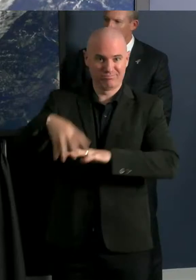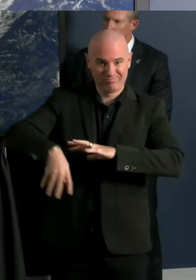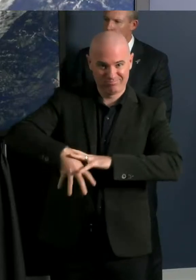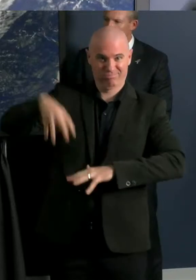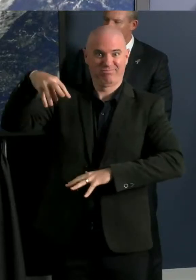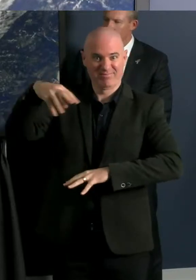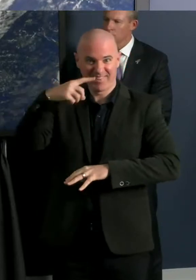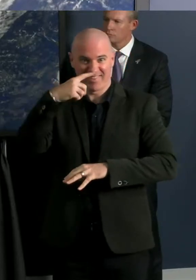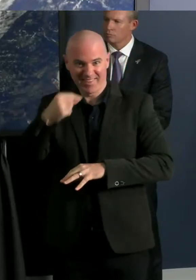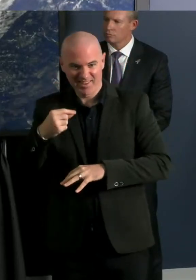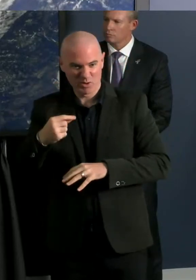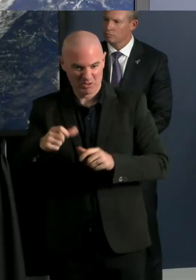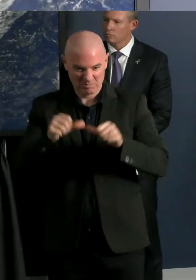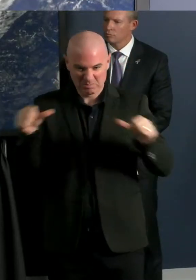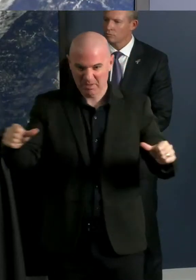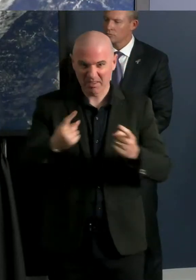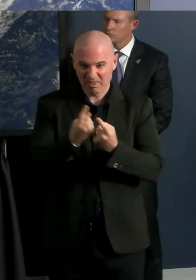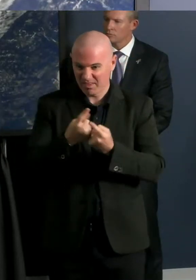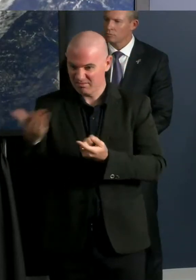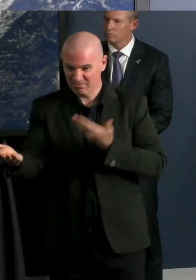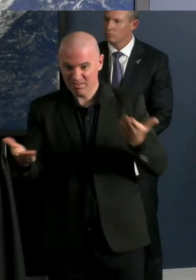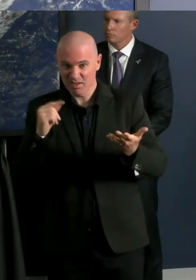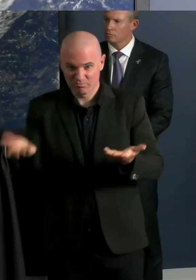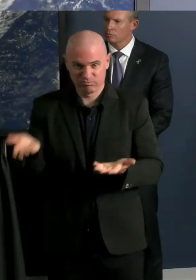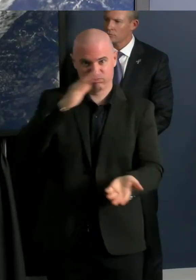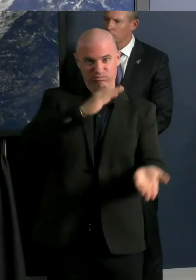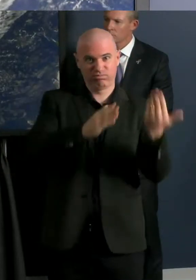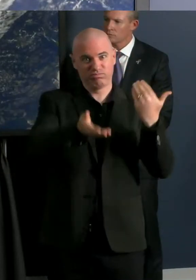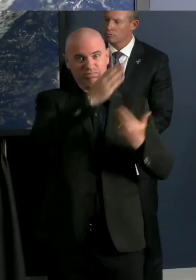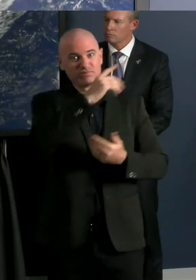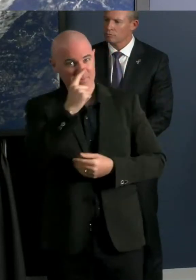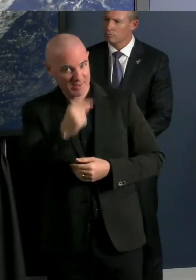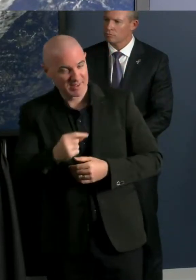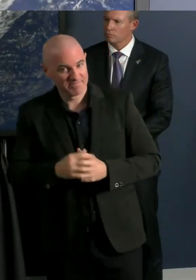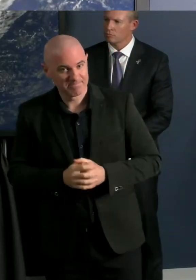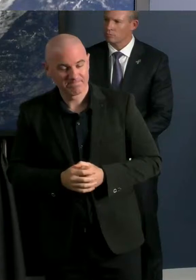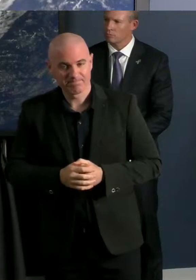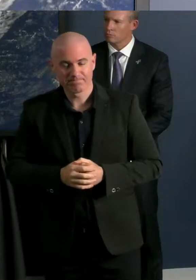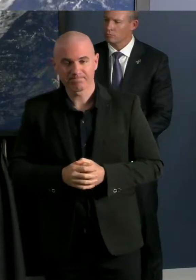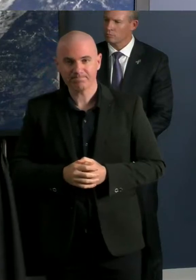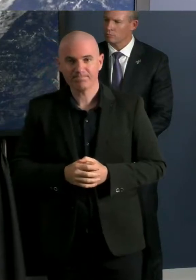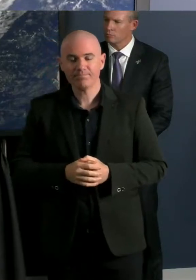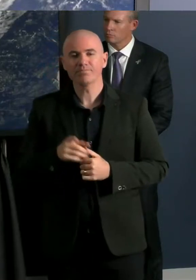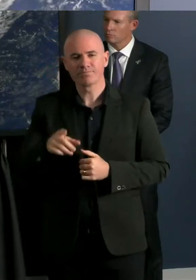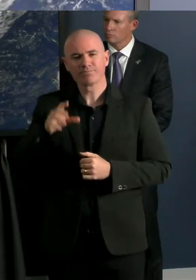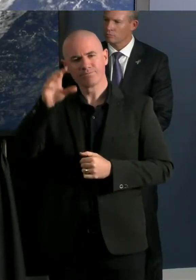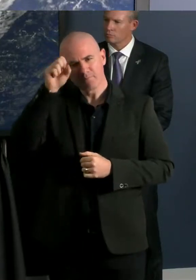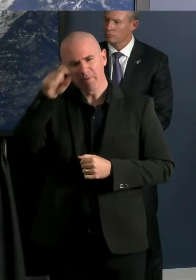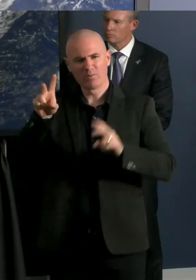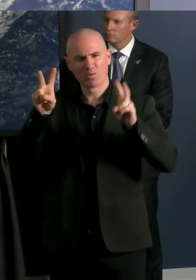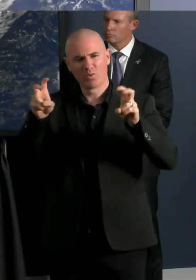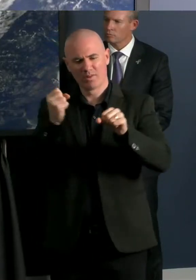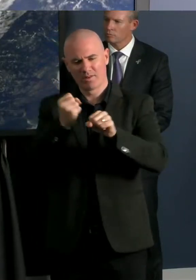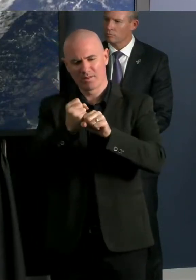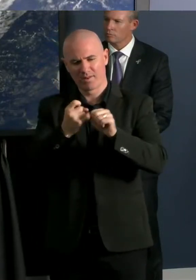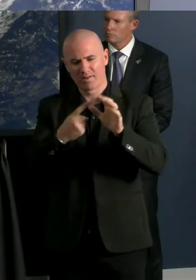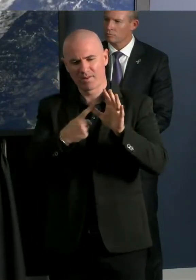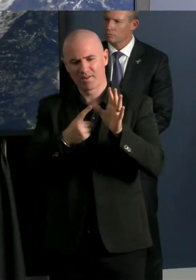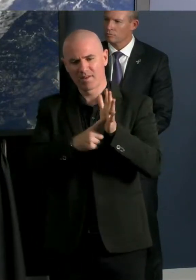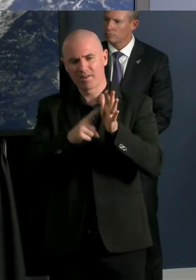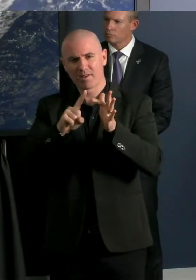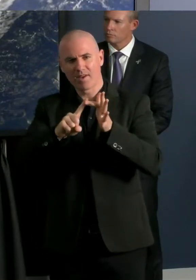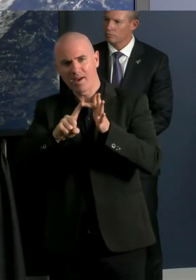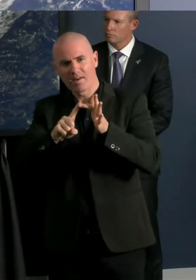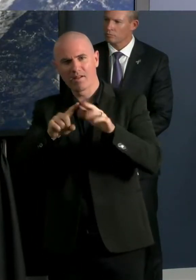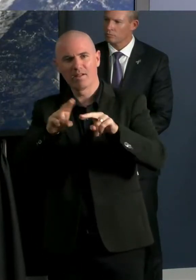secured. It's important to note too that gale force winds aren't just gusts of winds that happen occasionally, but they can